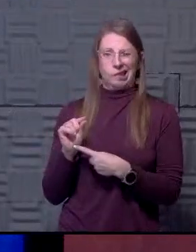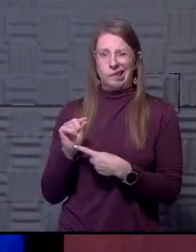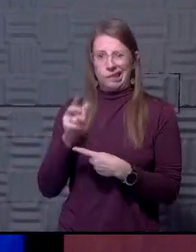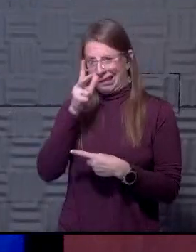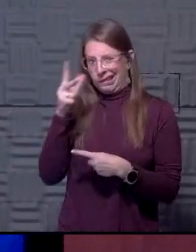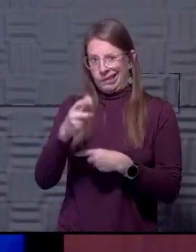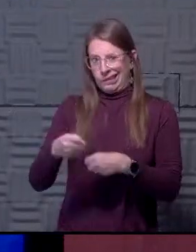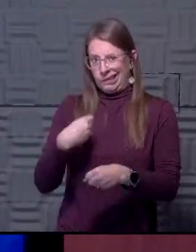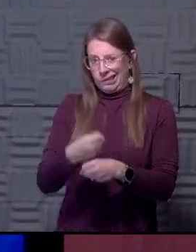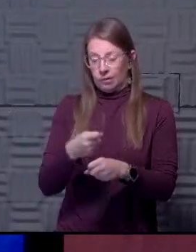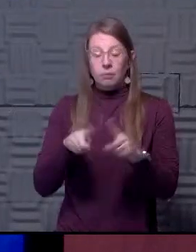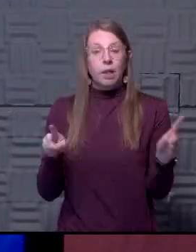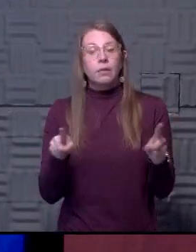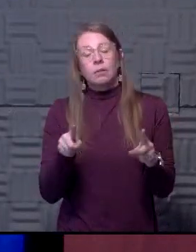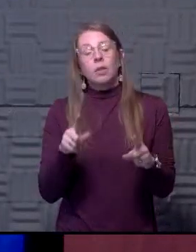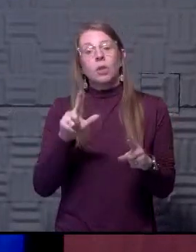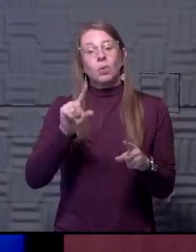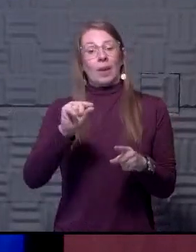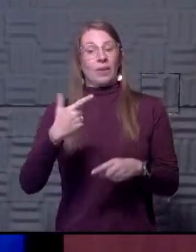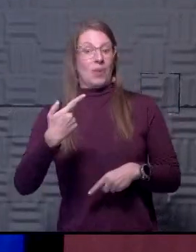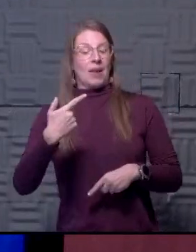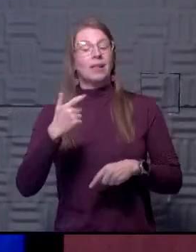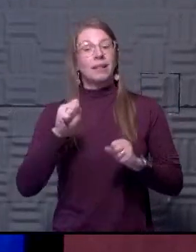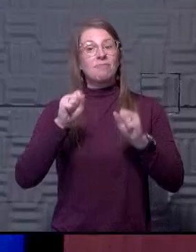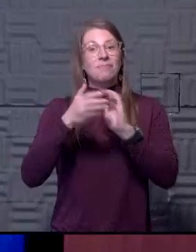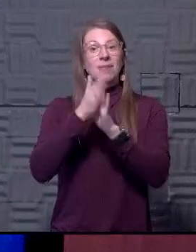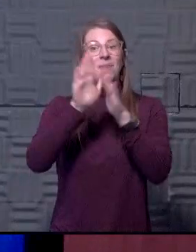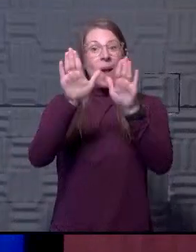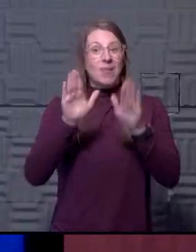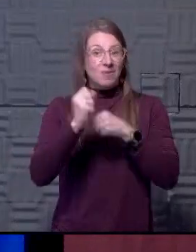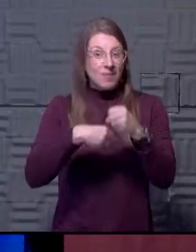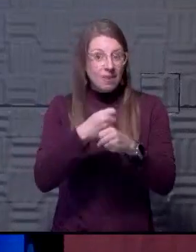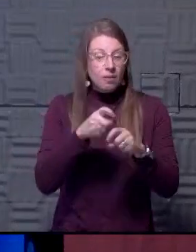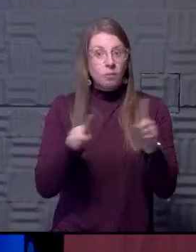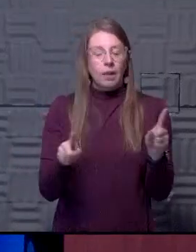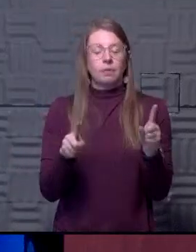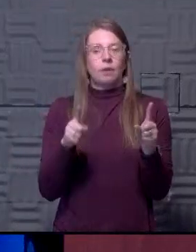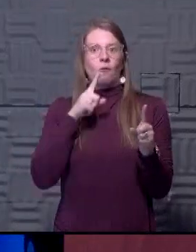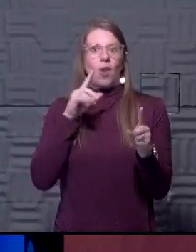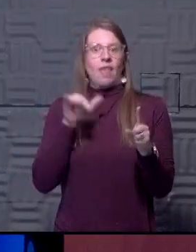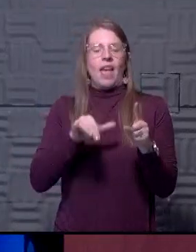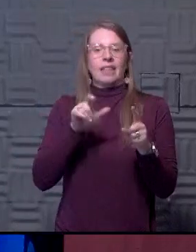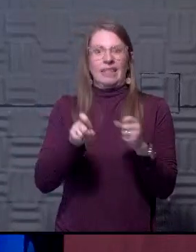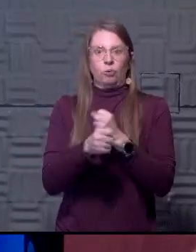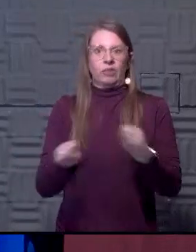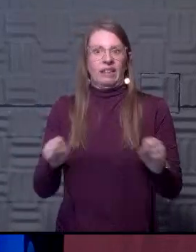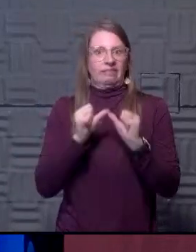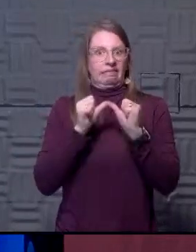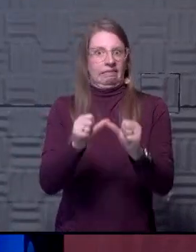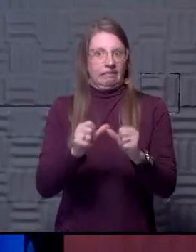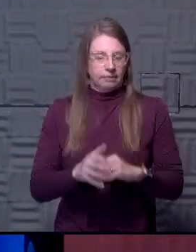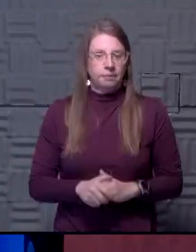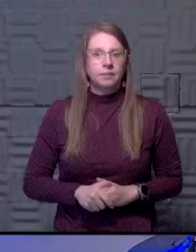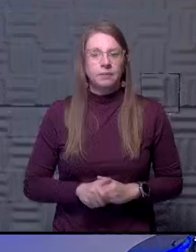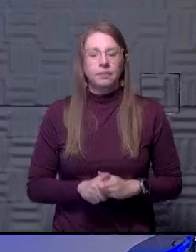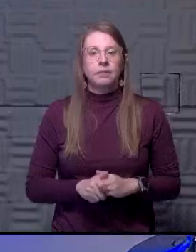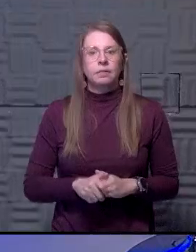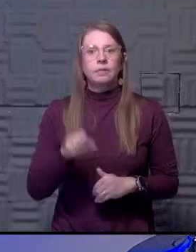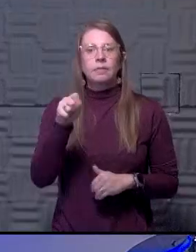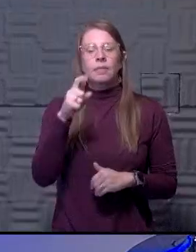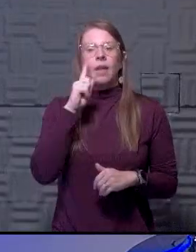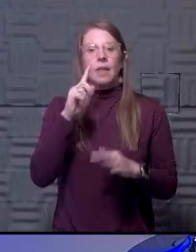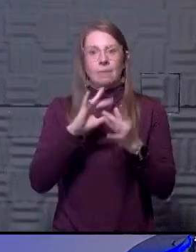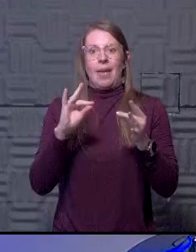So 2021, man, that could be a really awesome year. But in order to do that, we want to stay safe. Mm-hmm. Yeah, I think